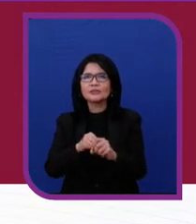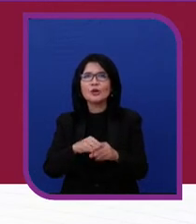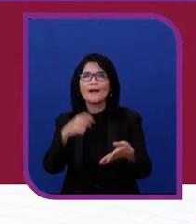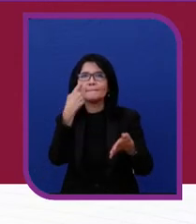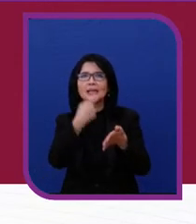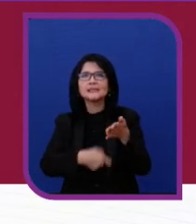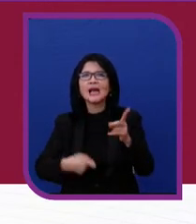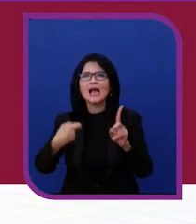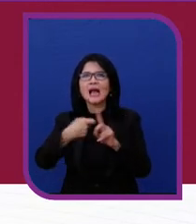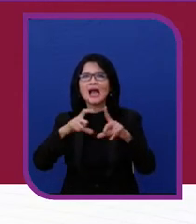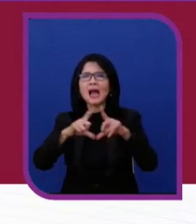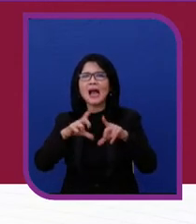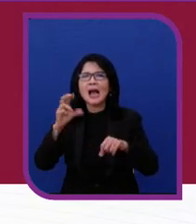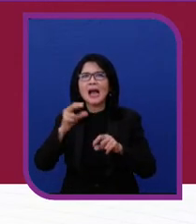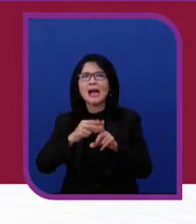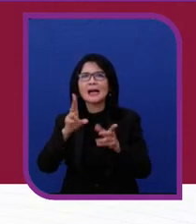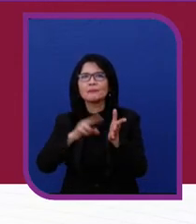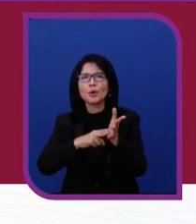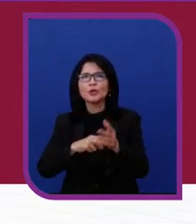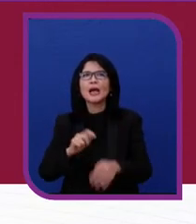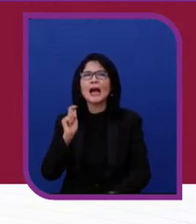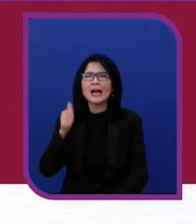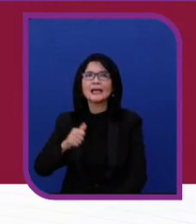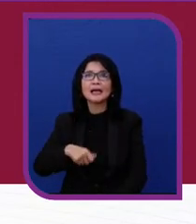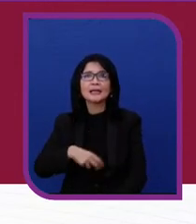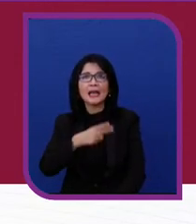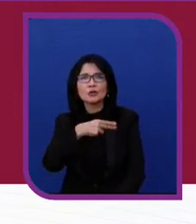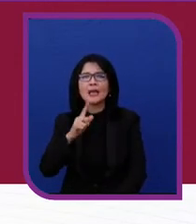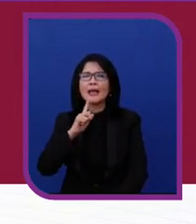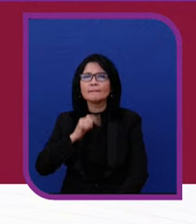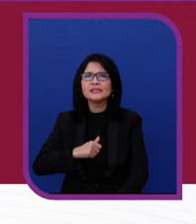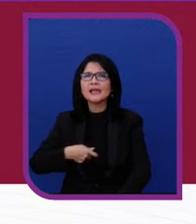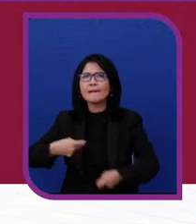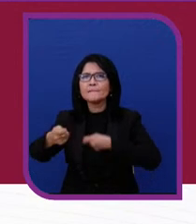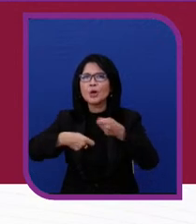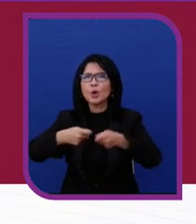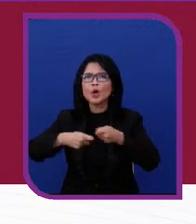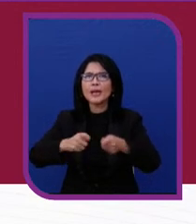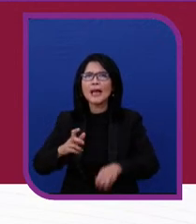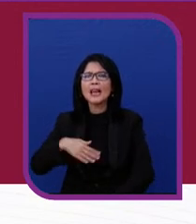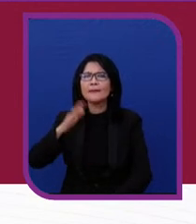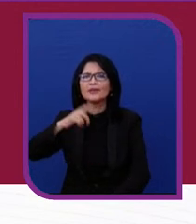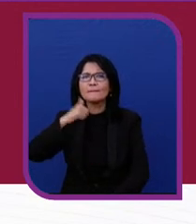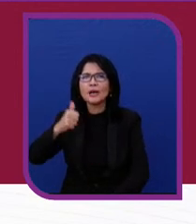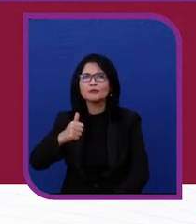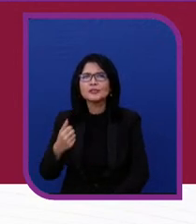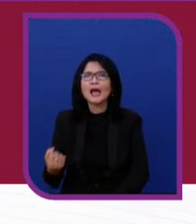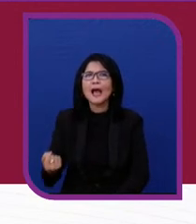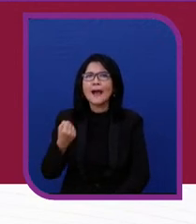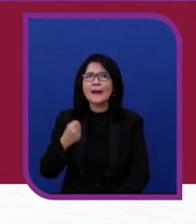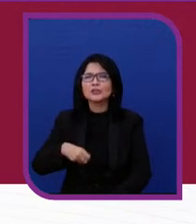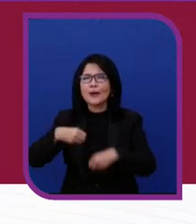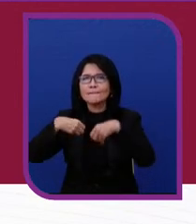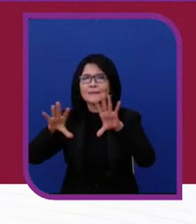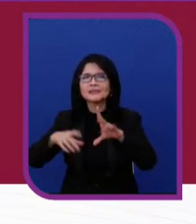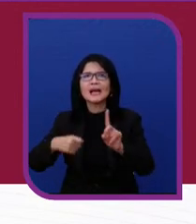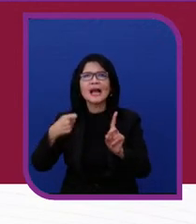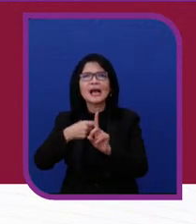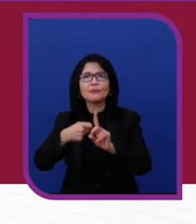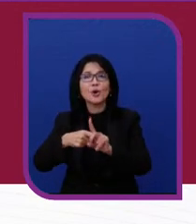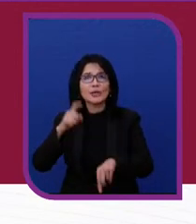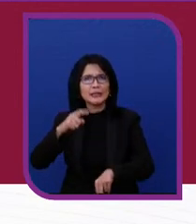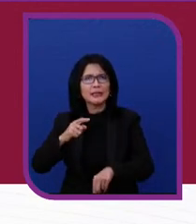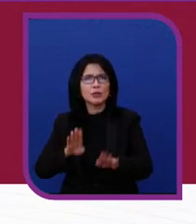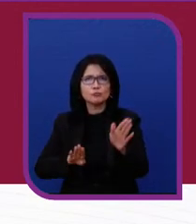to manage better better minus Awards carbon markets is working process is not implemented at What